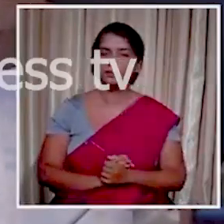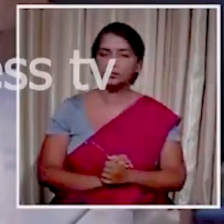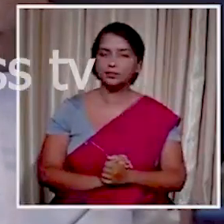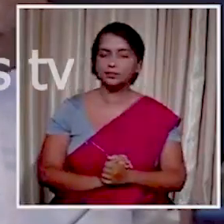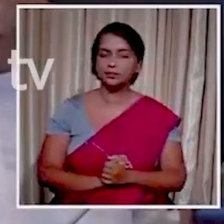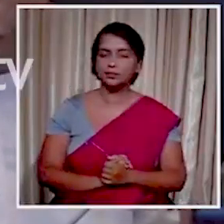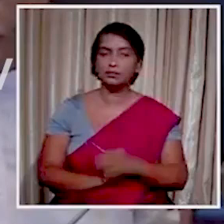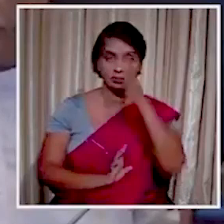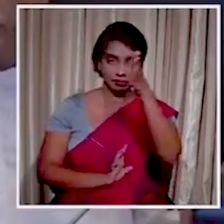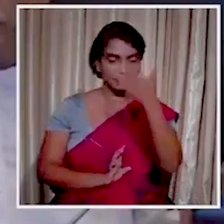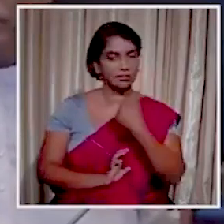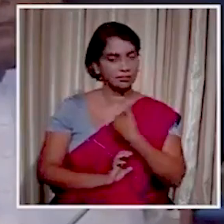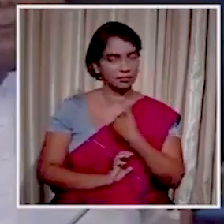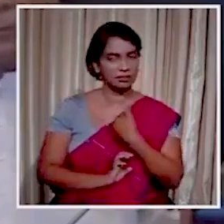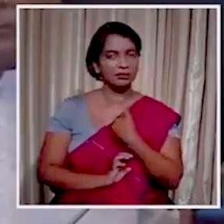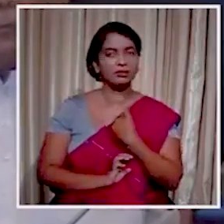Ubai Mamai,